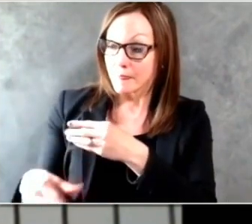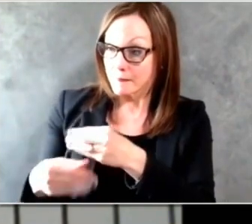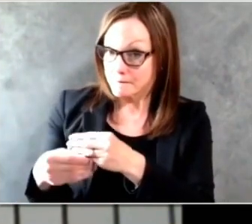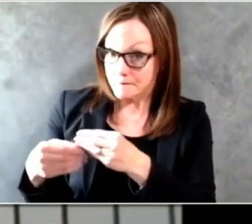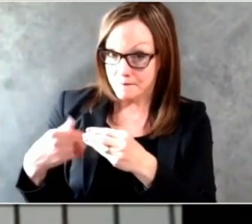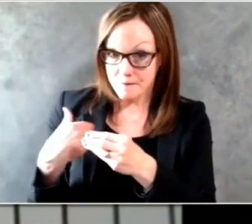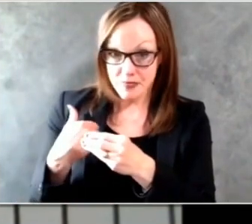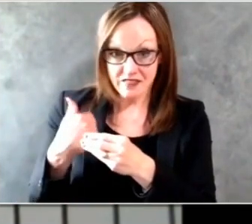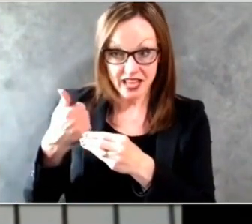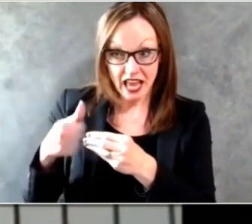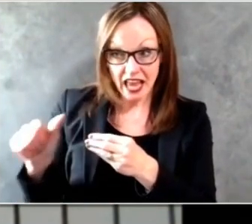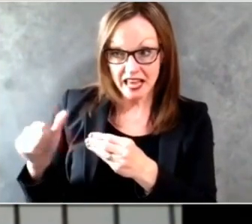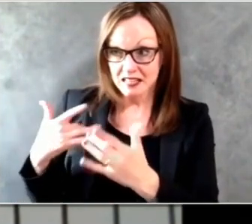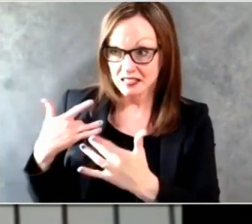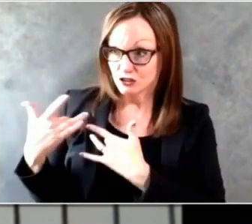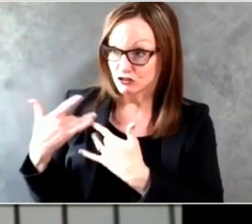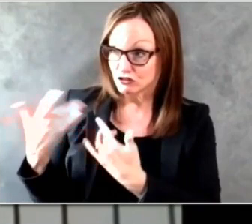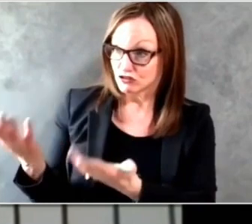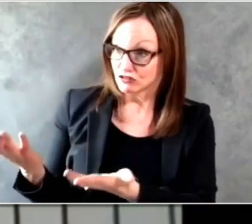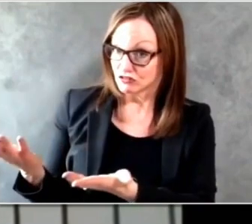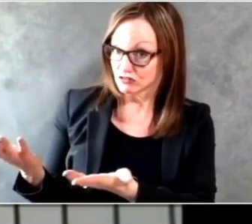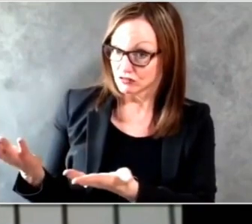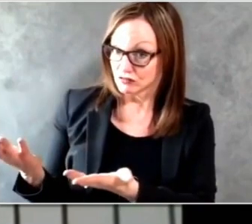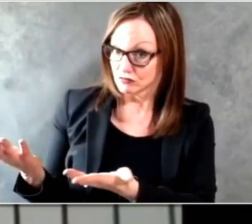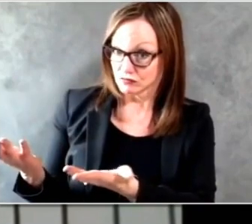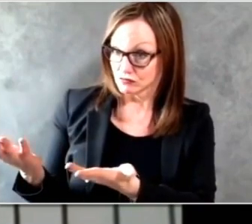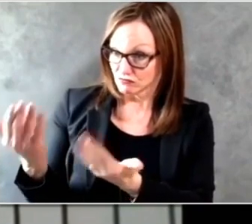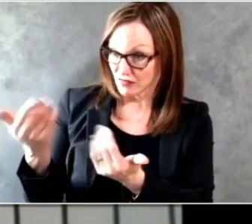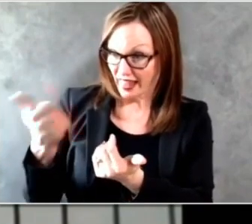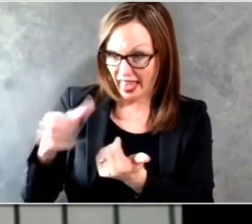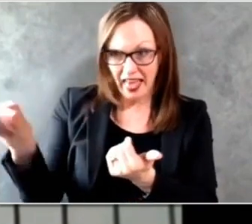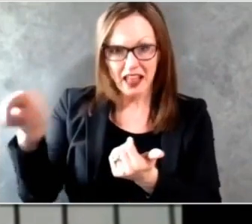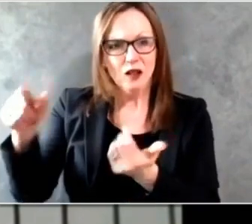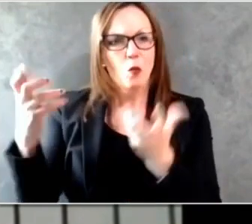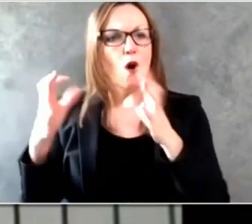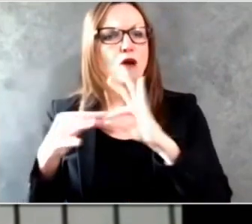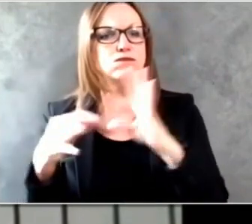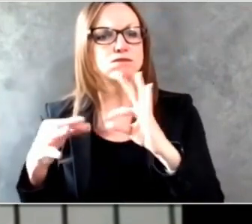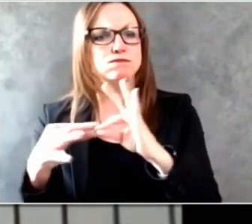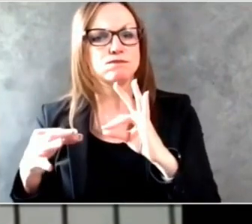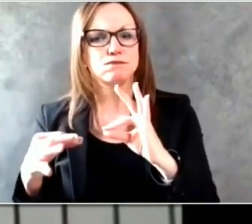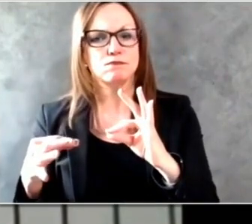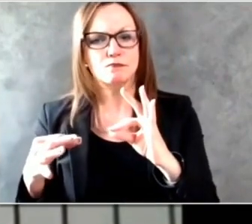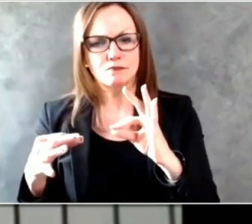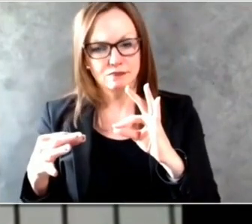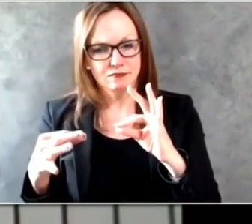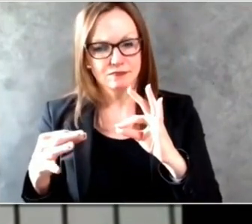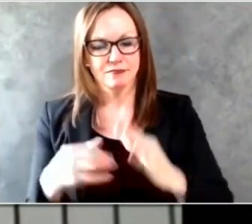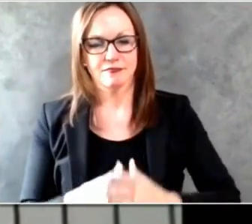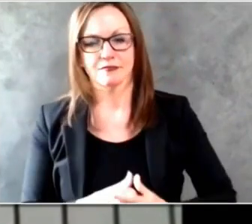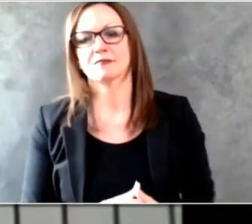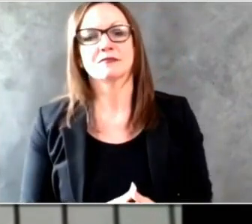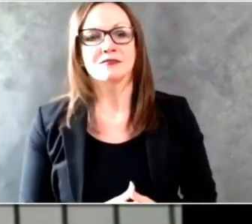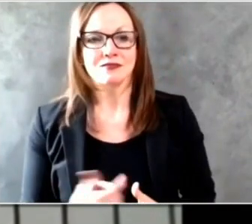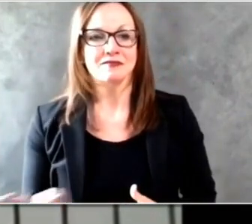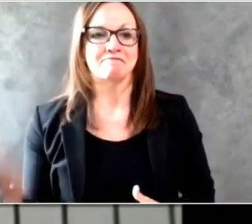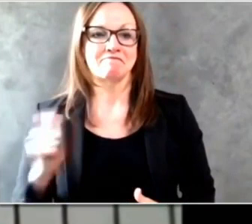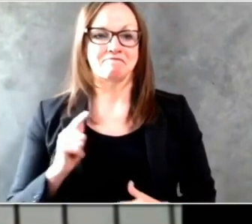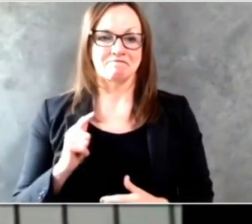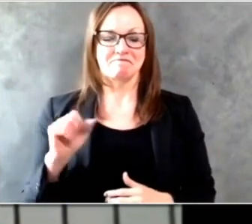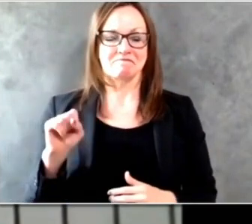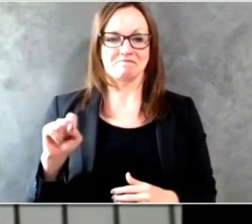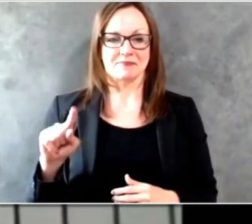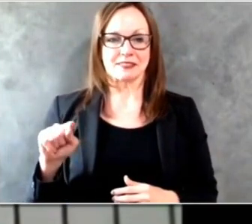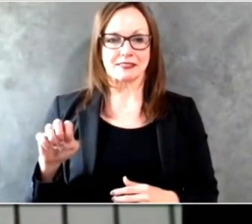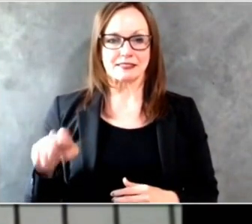you know, make the choice to open schools either partially or you know, having a virtual option, you know,